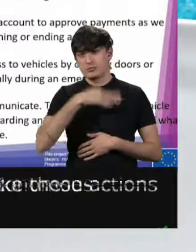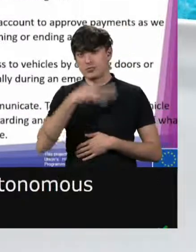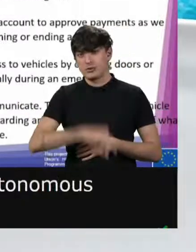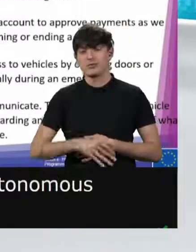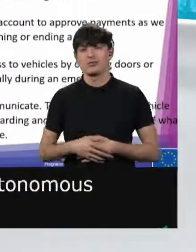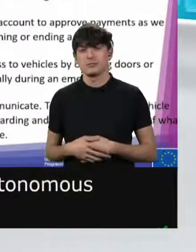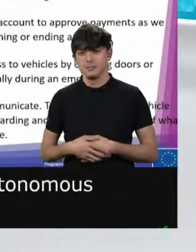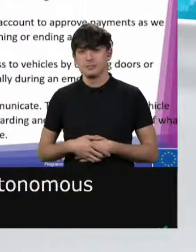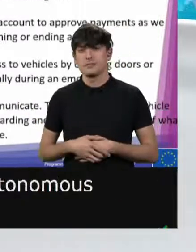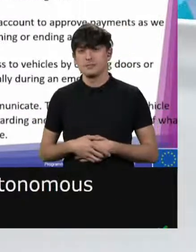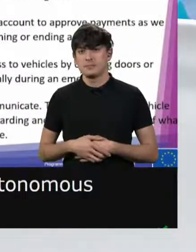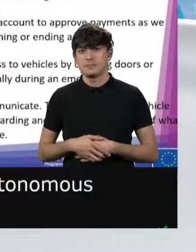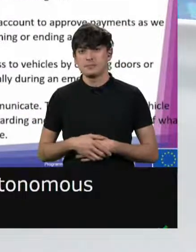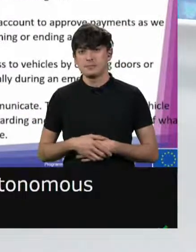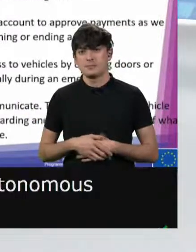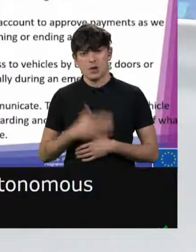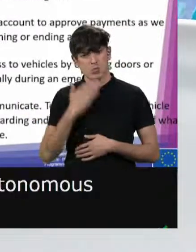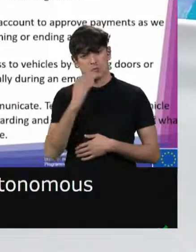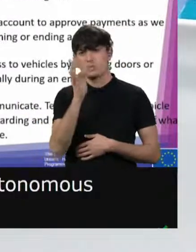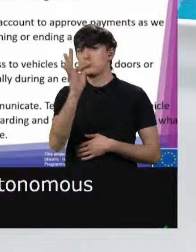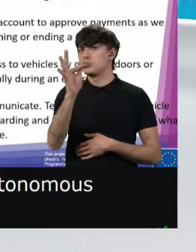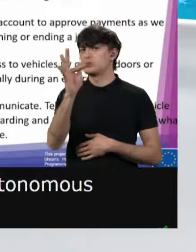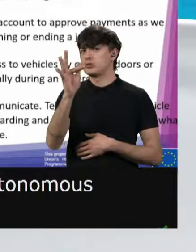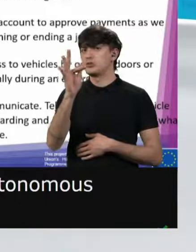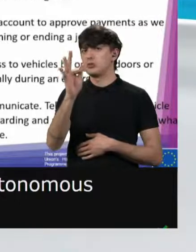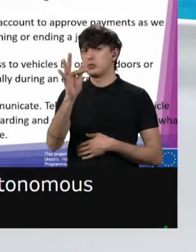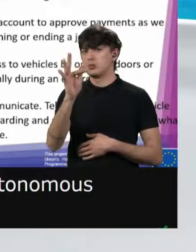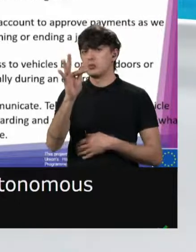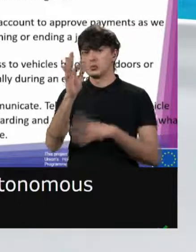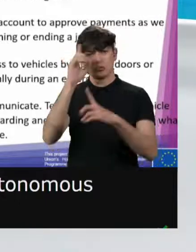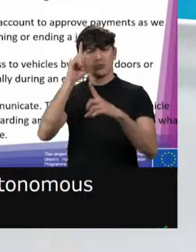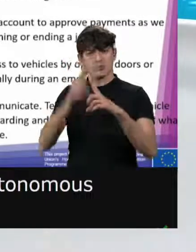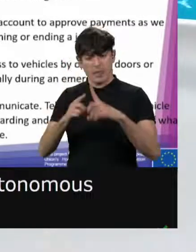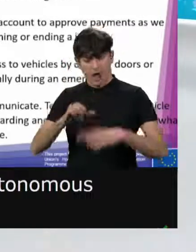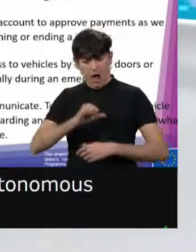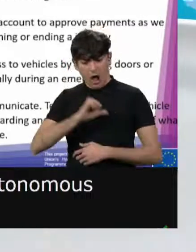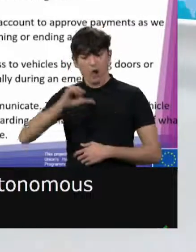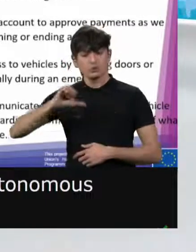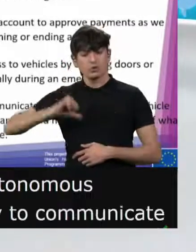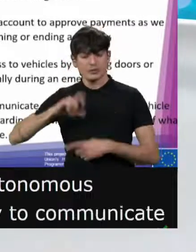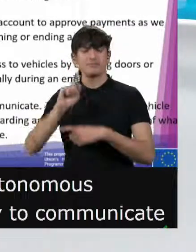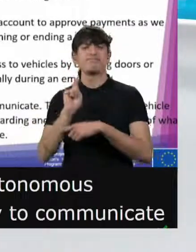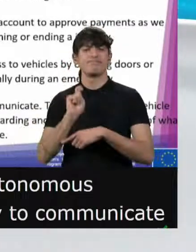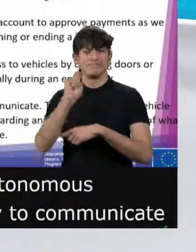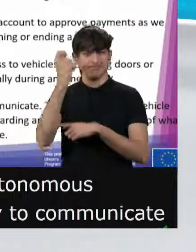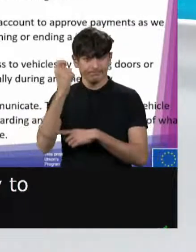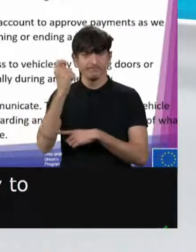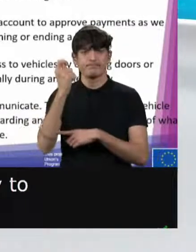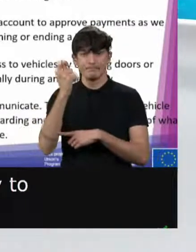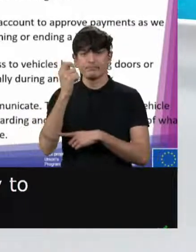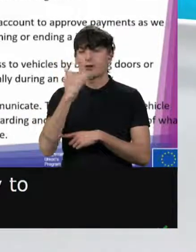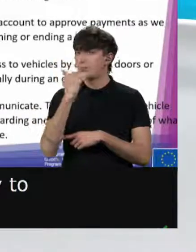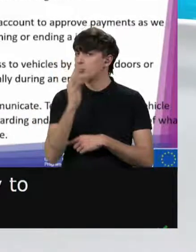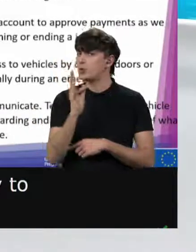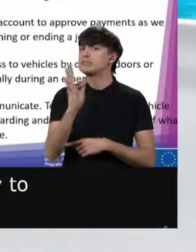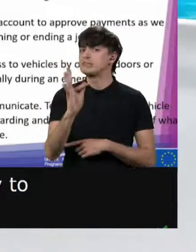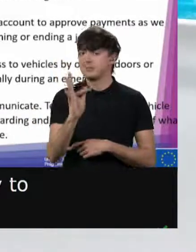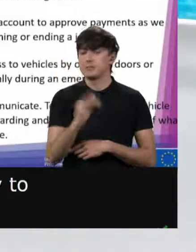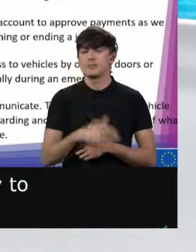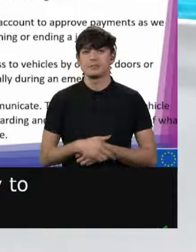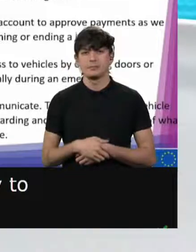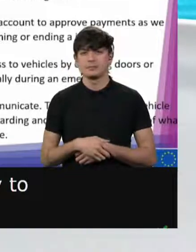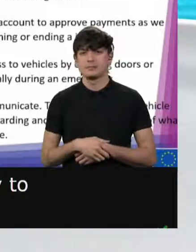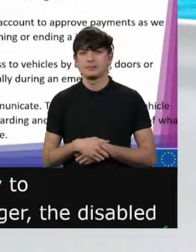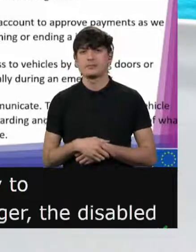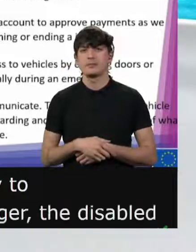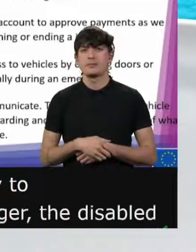powerful. They're also a way to communicate, alerting the driver or vehicle manager the disabled user is